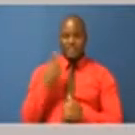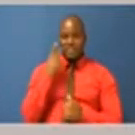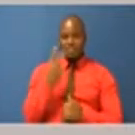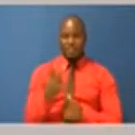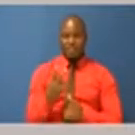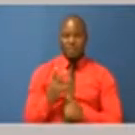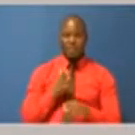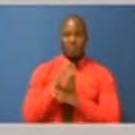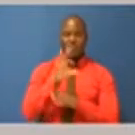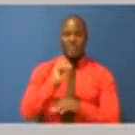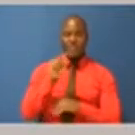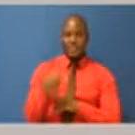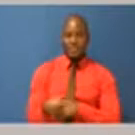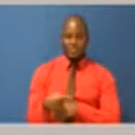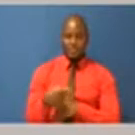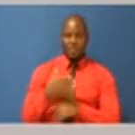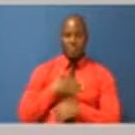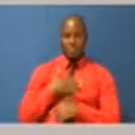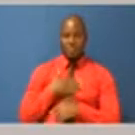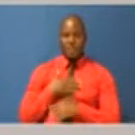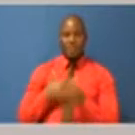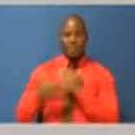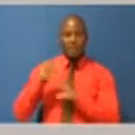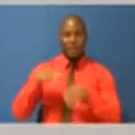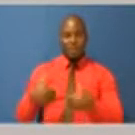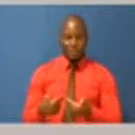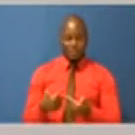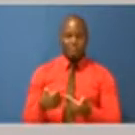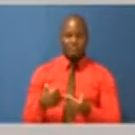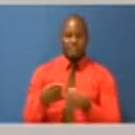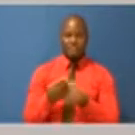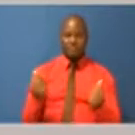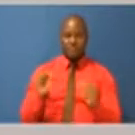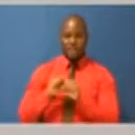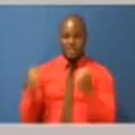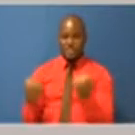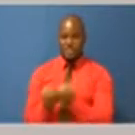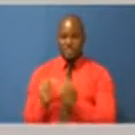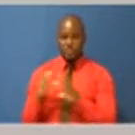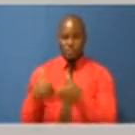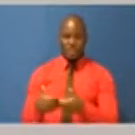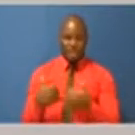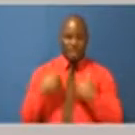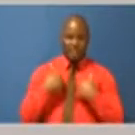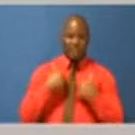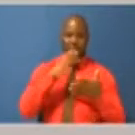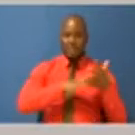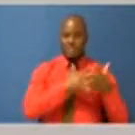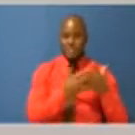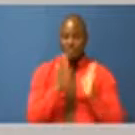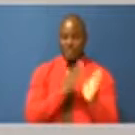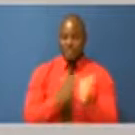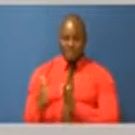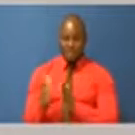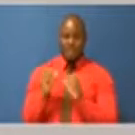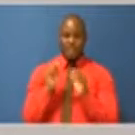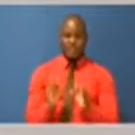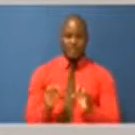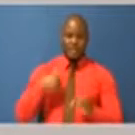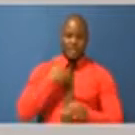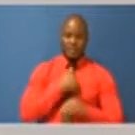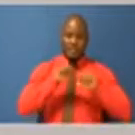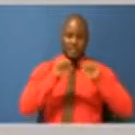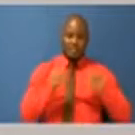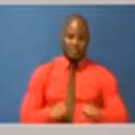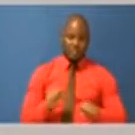over 30 000 in my whole life how am i going to escape the poverty cycle is through having a structured plan and even we have a